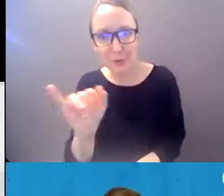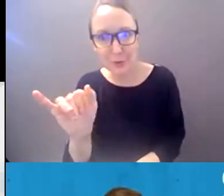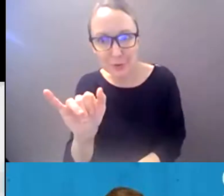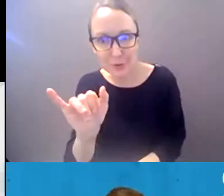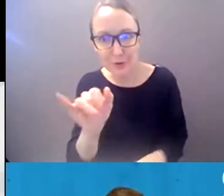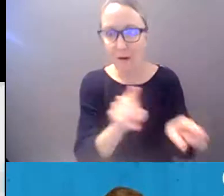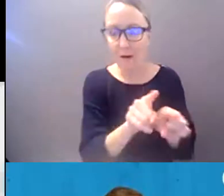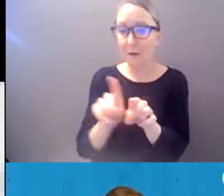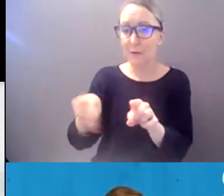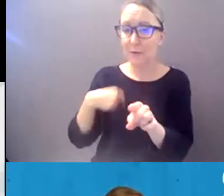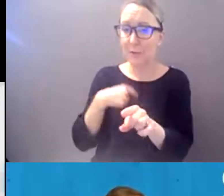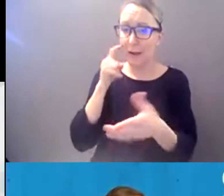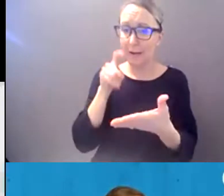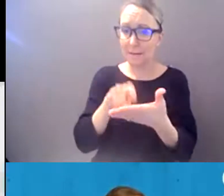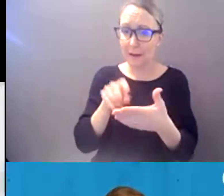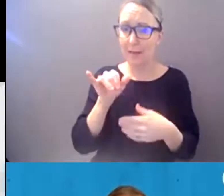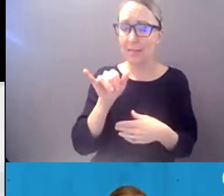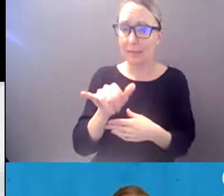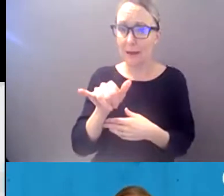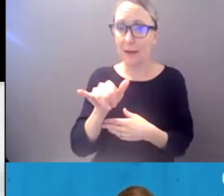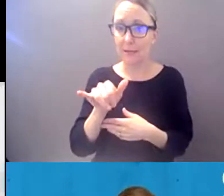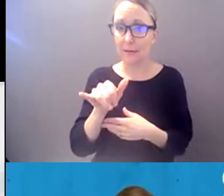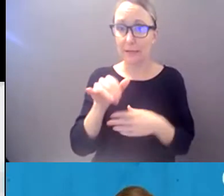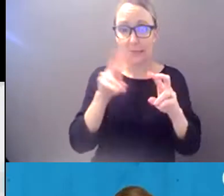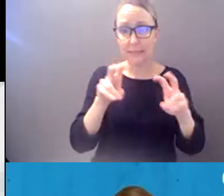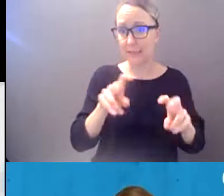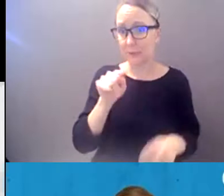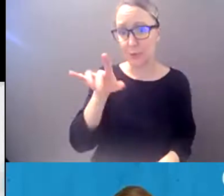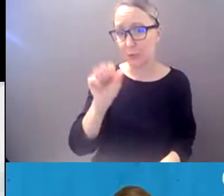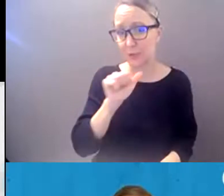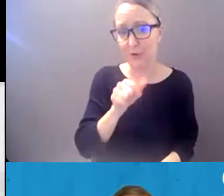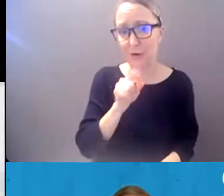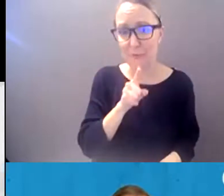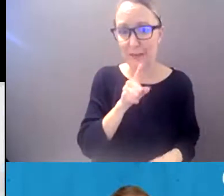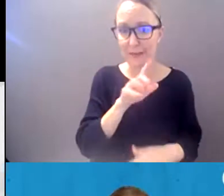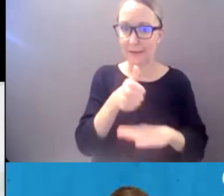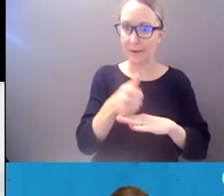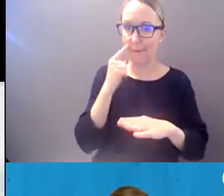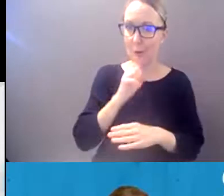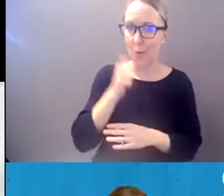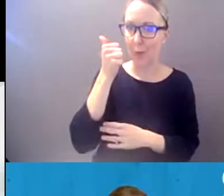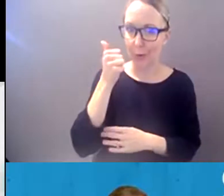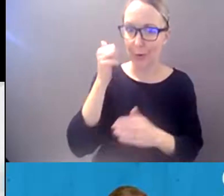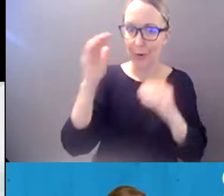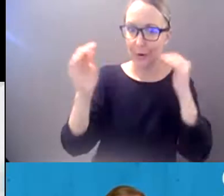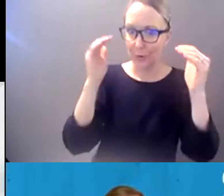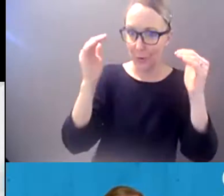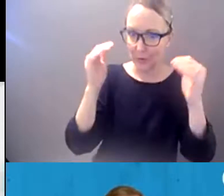identified that the current assessment tools are not optimized for older adults. The VIASPDAD is